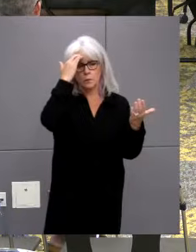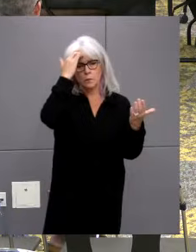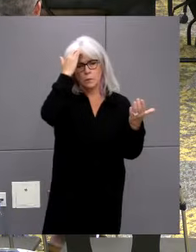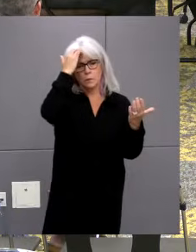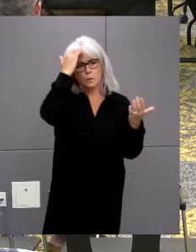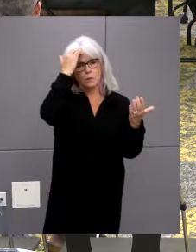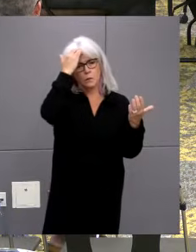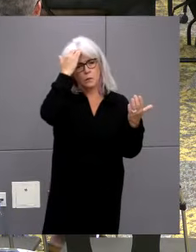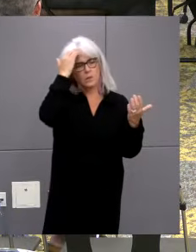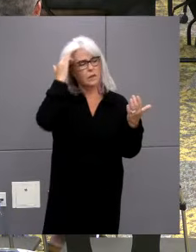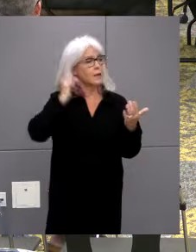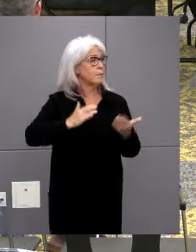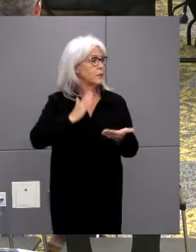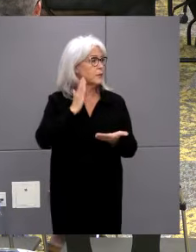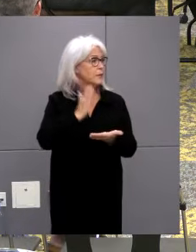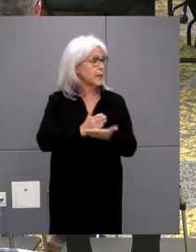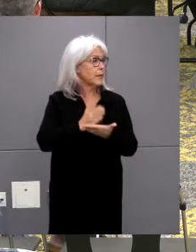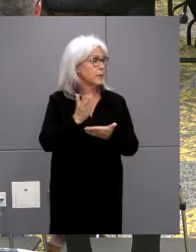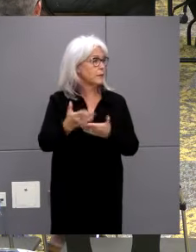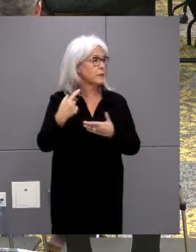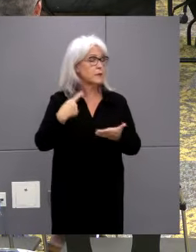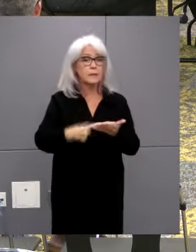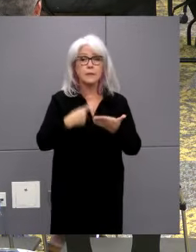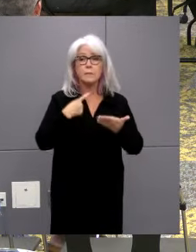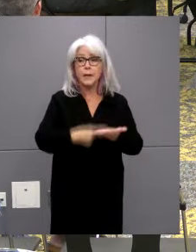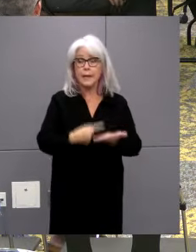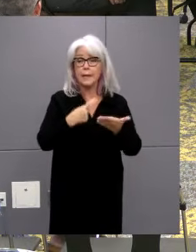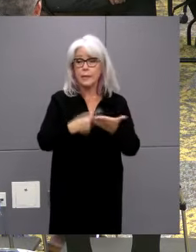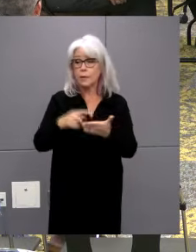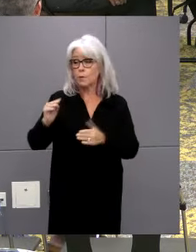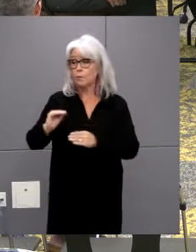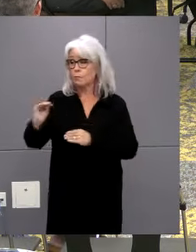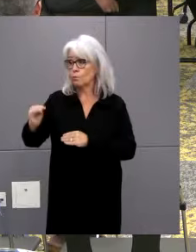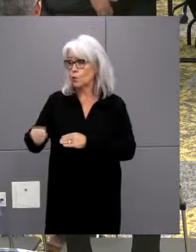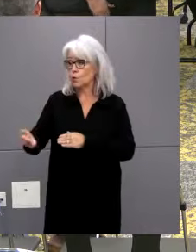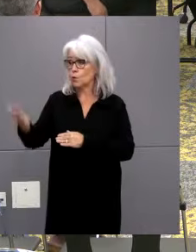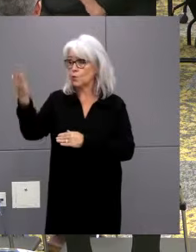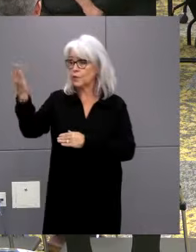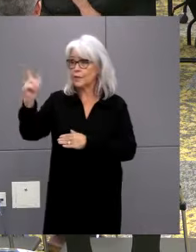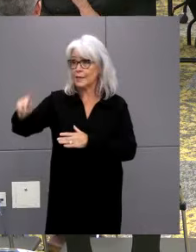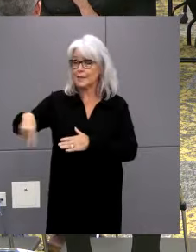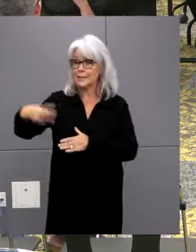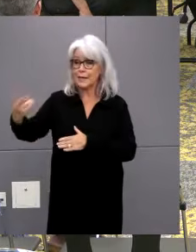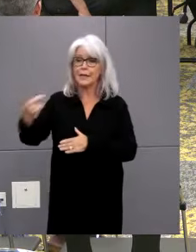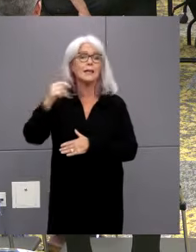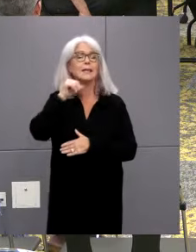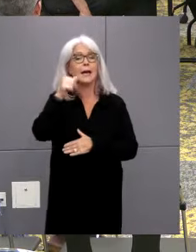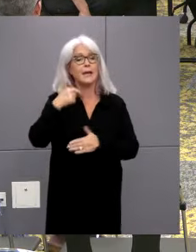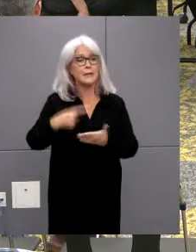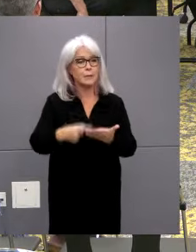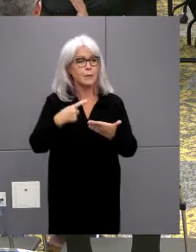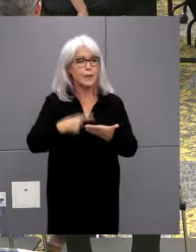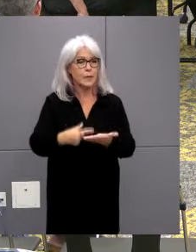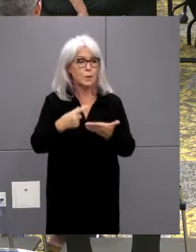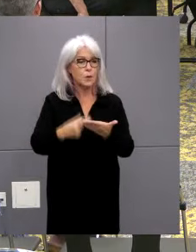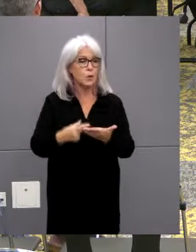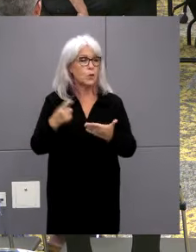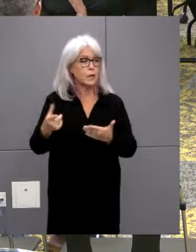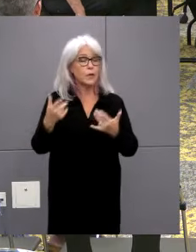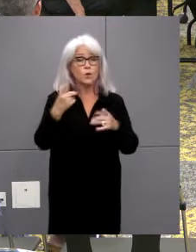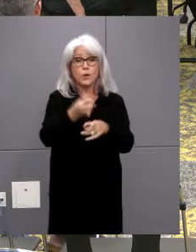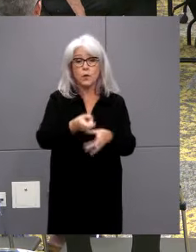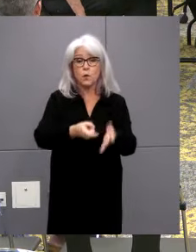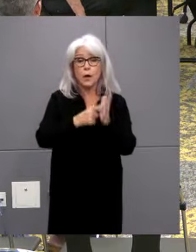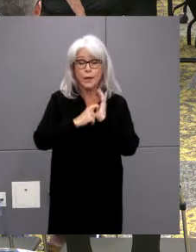to end debate. It's been moved and seconded. It is not a debatable motion, so we'll bring it right to a vote. It does